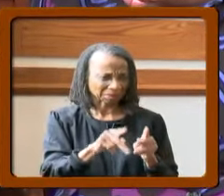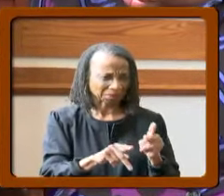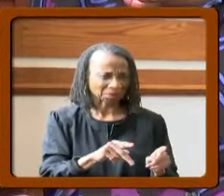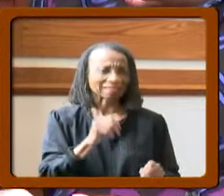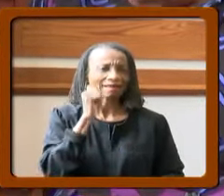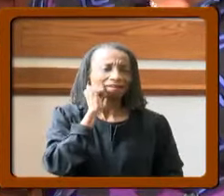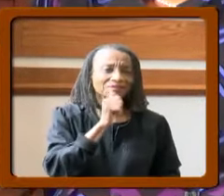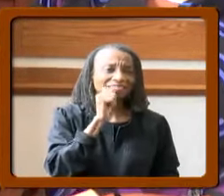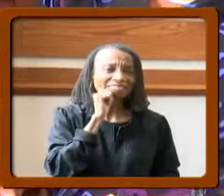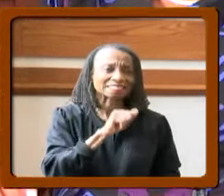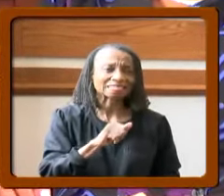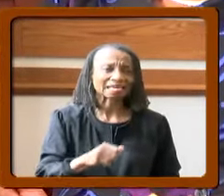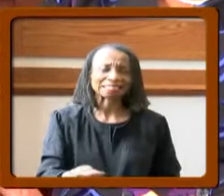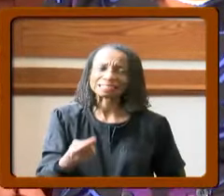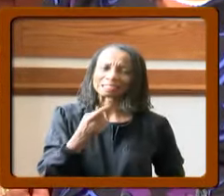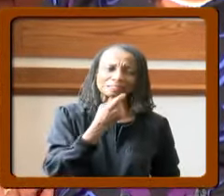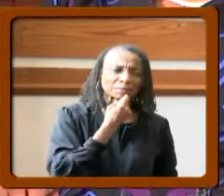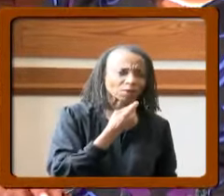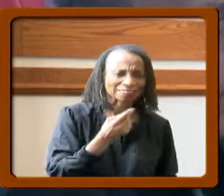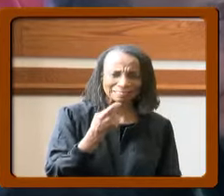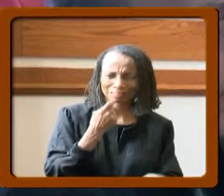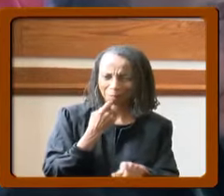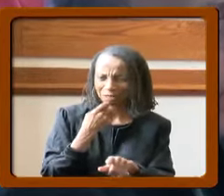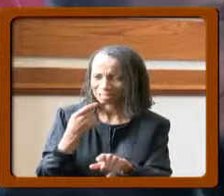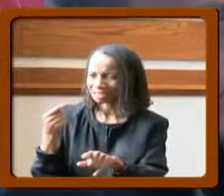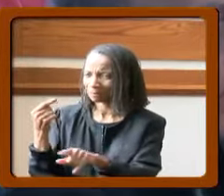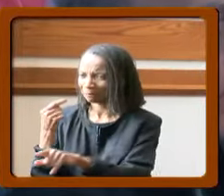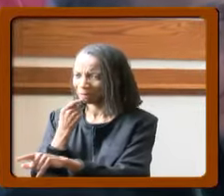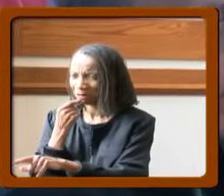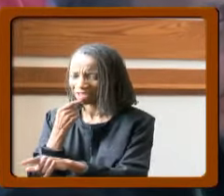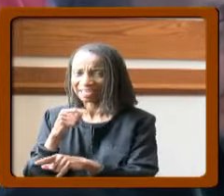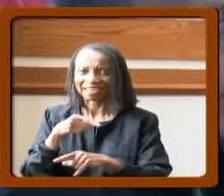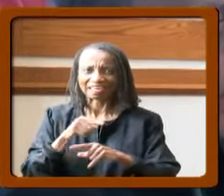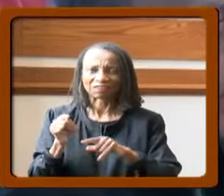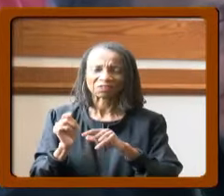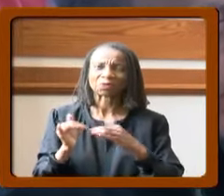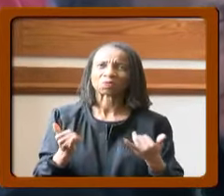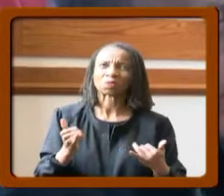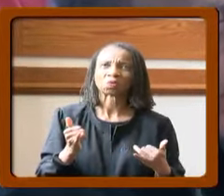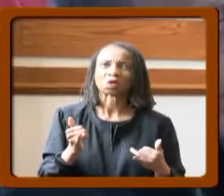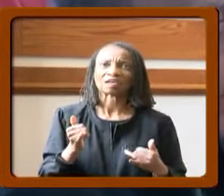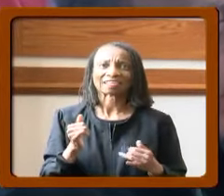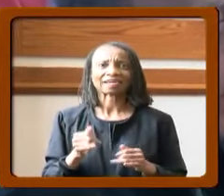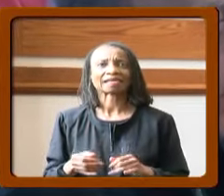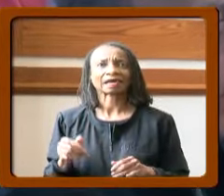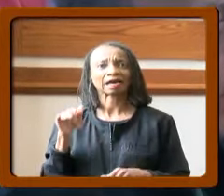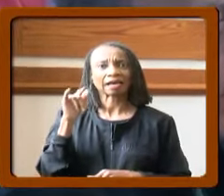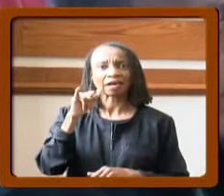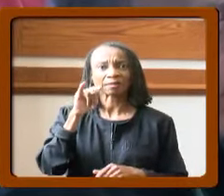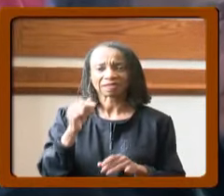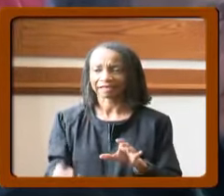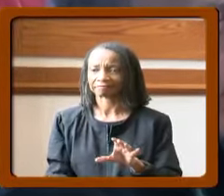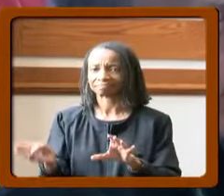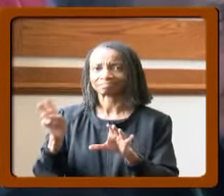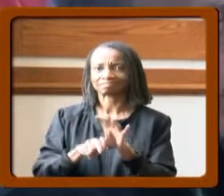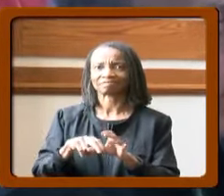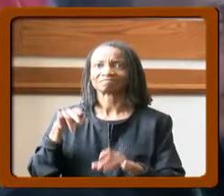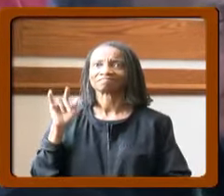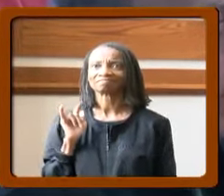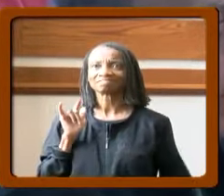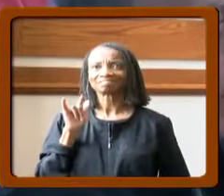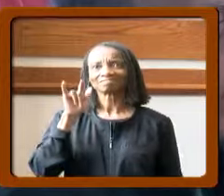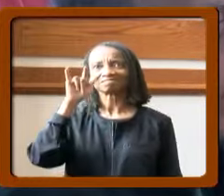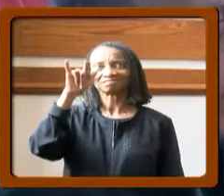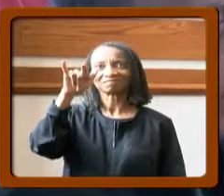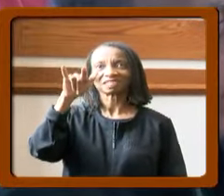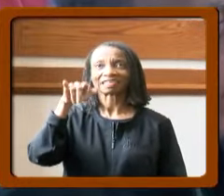every day, if you will take a leap of faith and get on a plane and fly in an iron capsule that